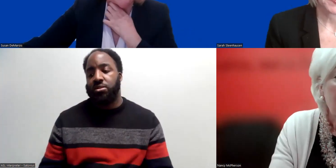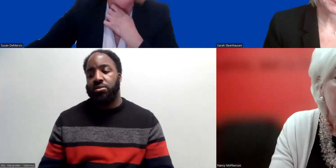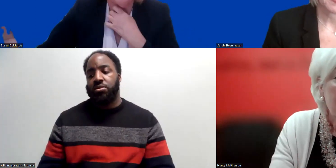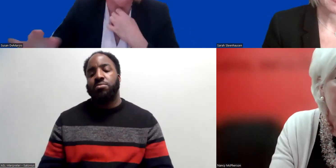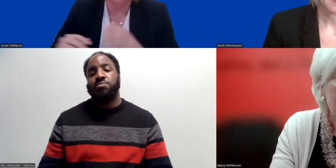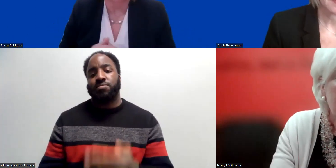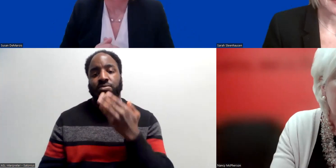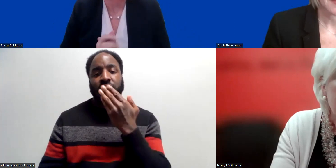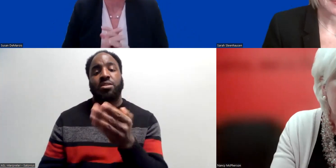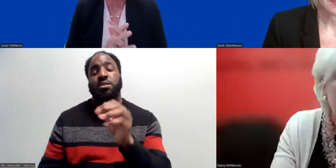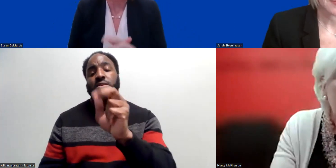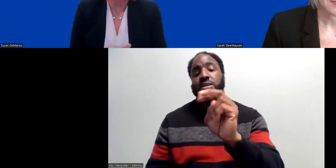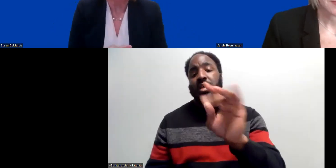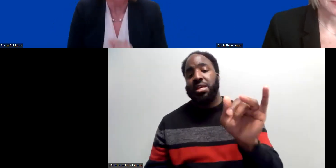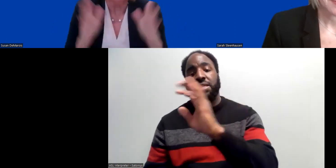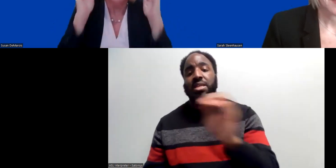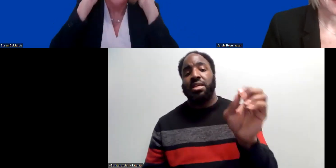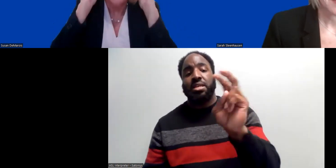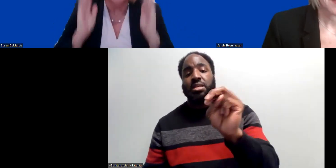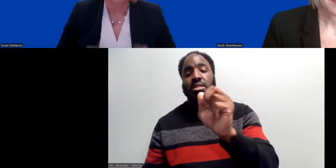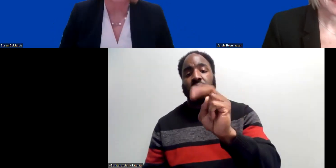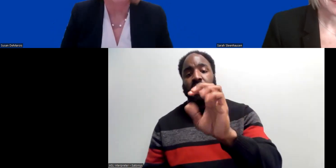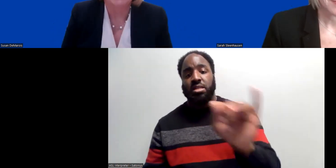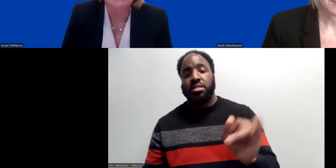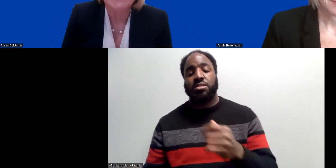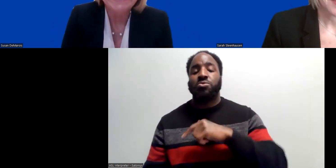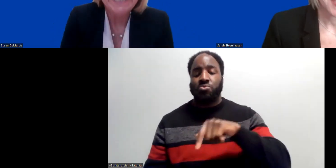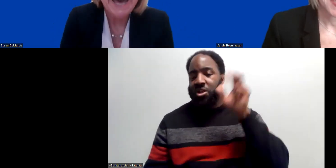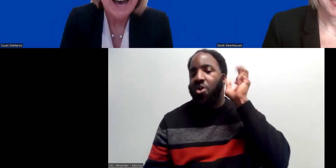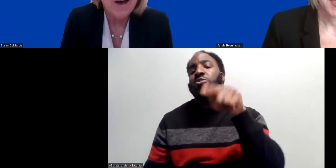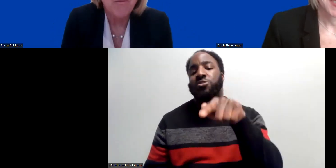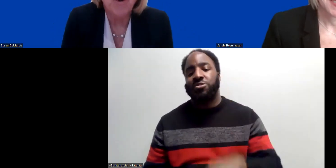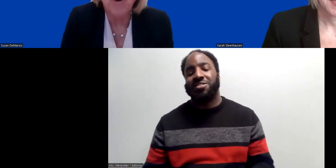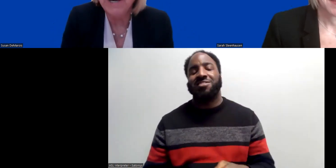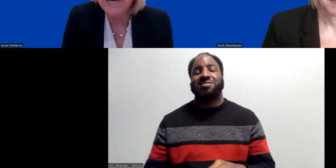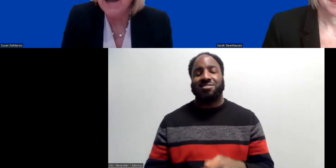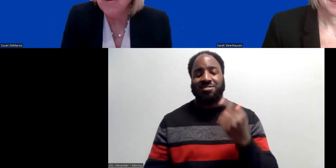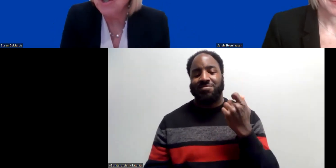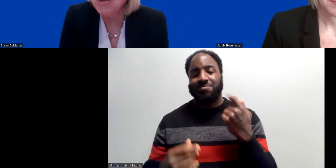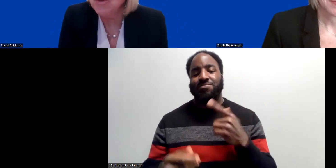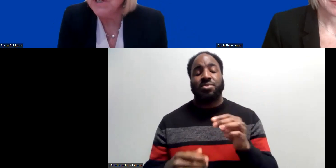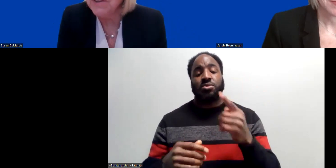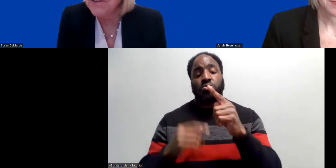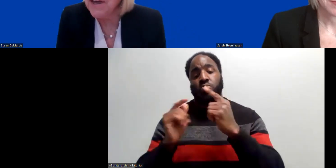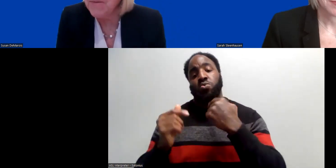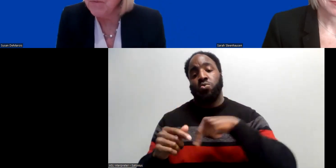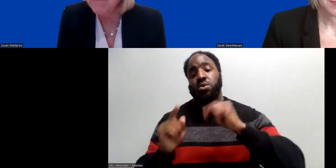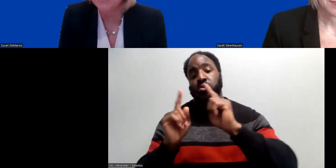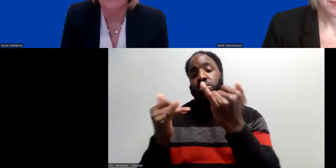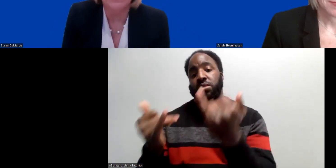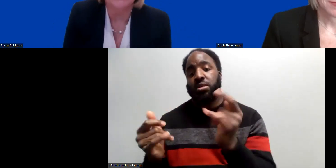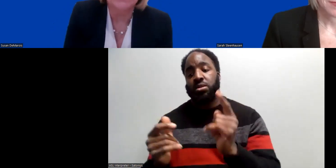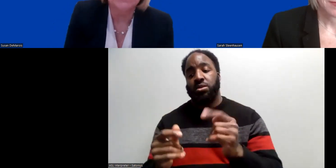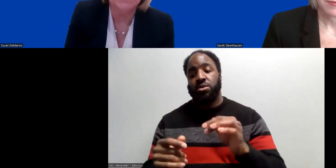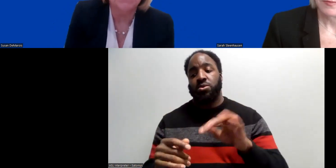Thank you, Andy and Nancy. We heard you. We're going now to we want to